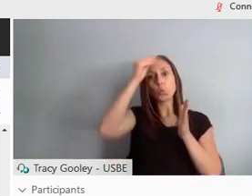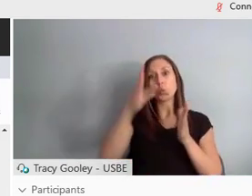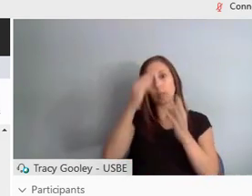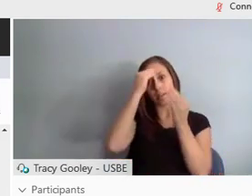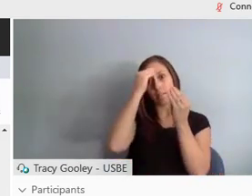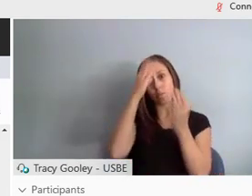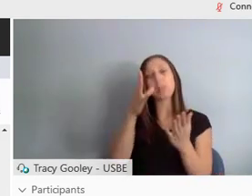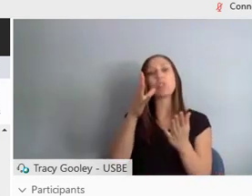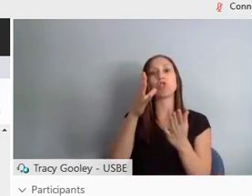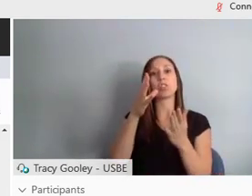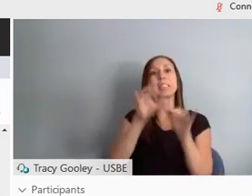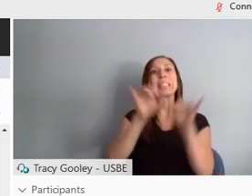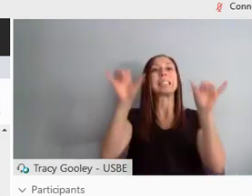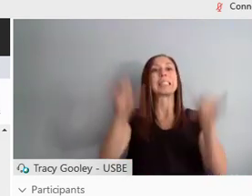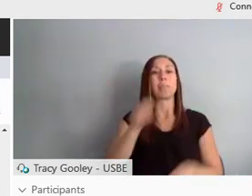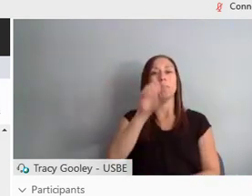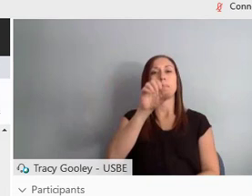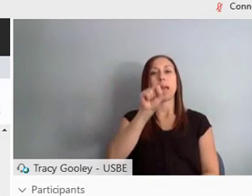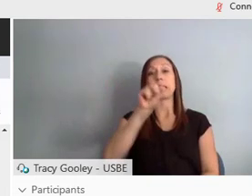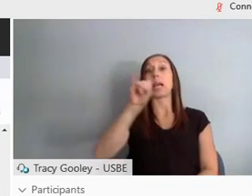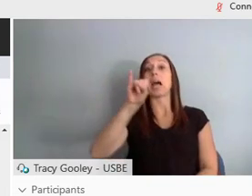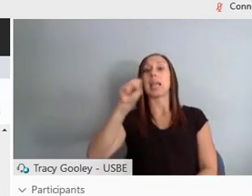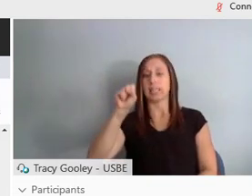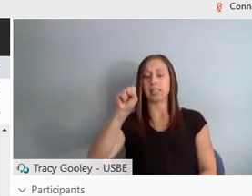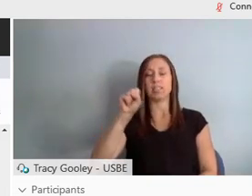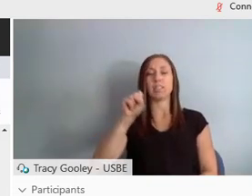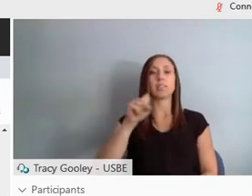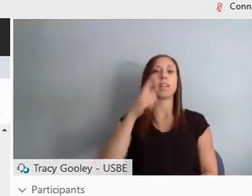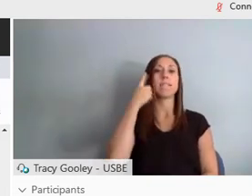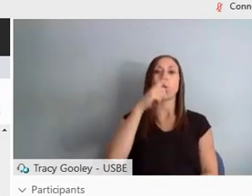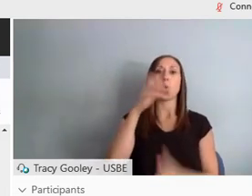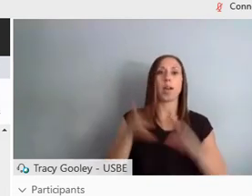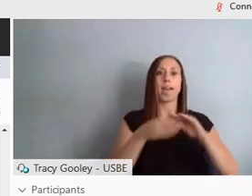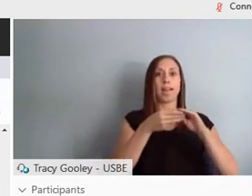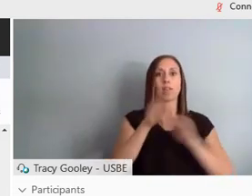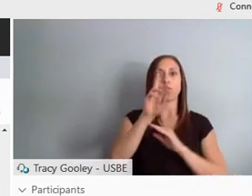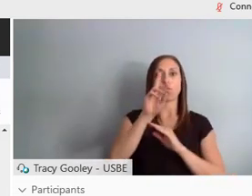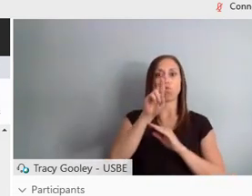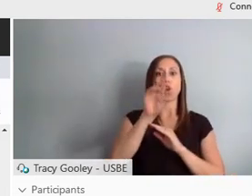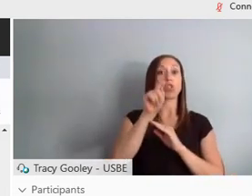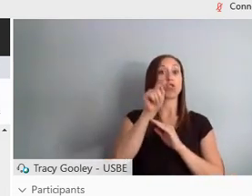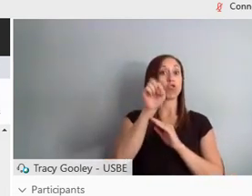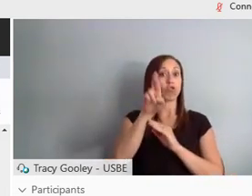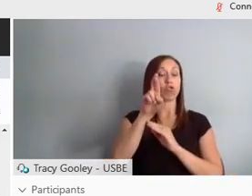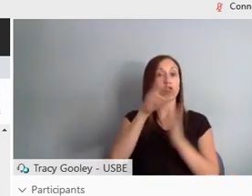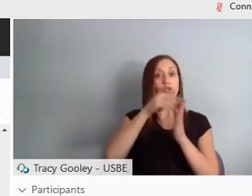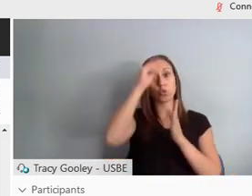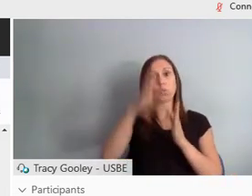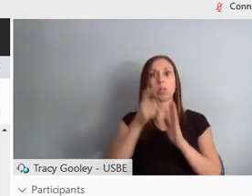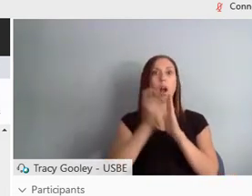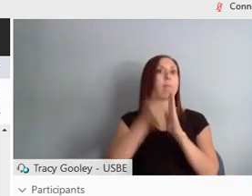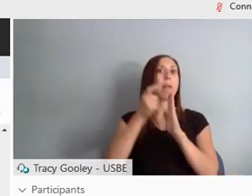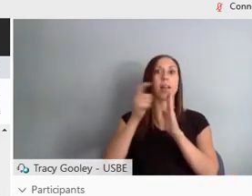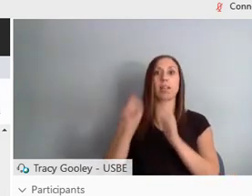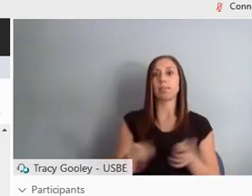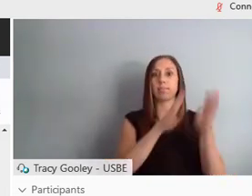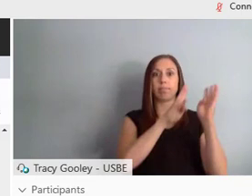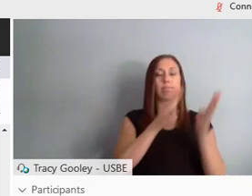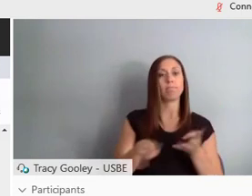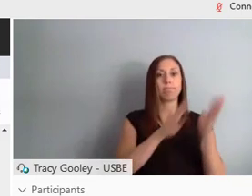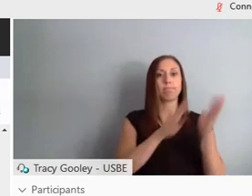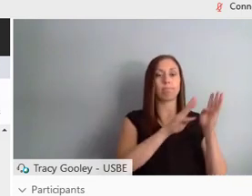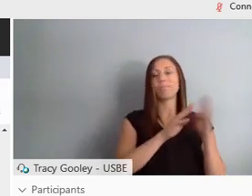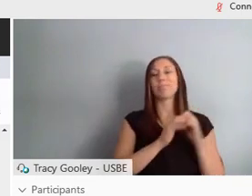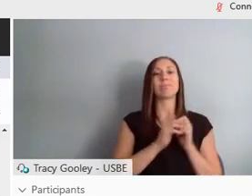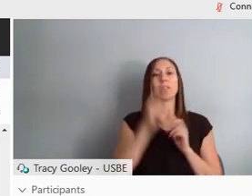information system or an SIS to roster students automatically. So